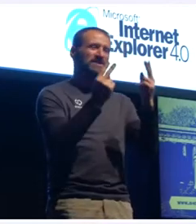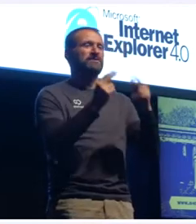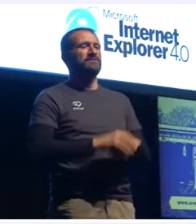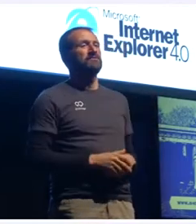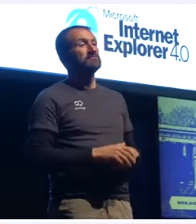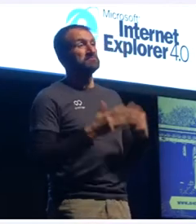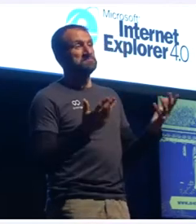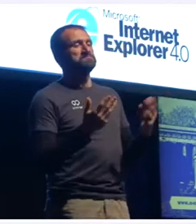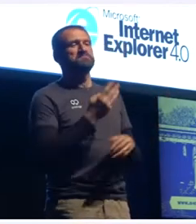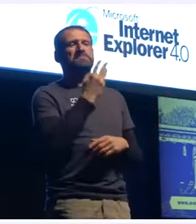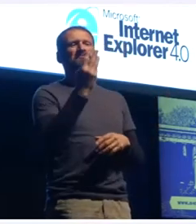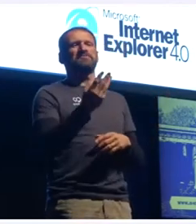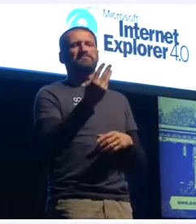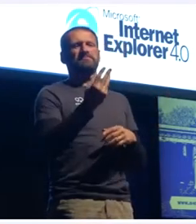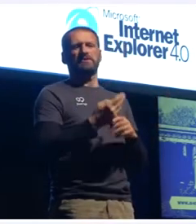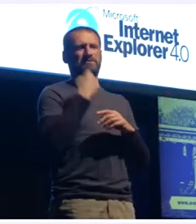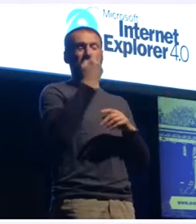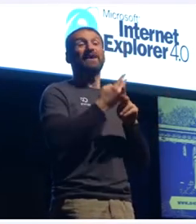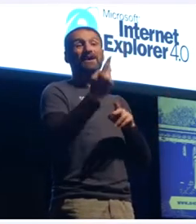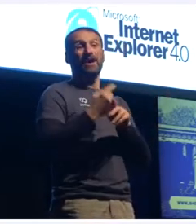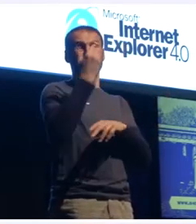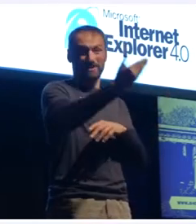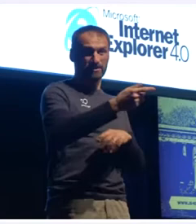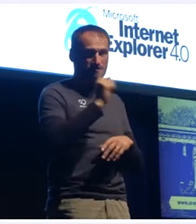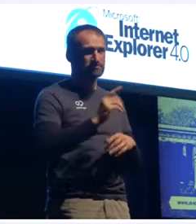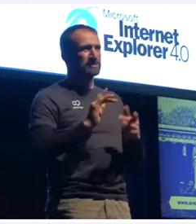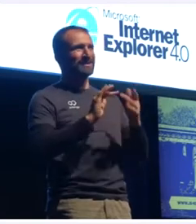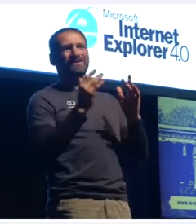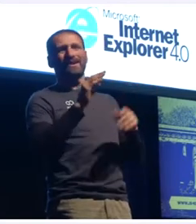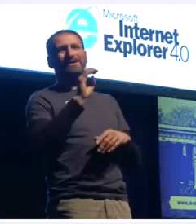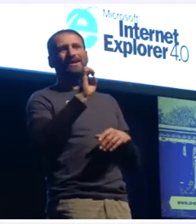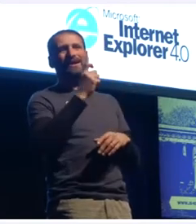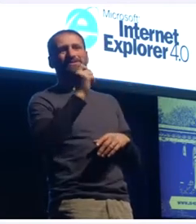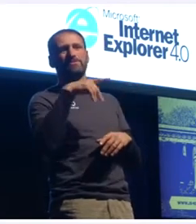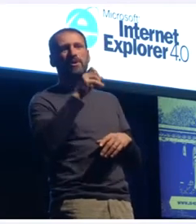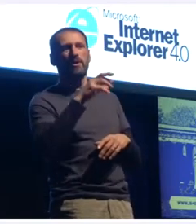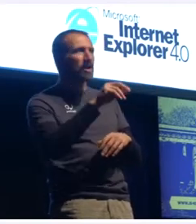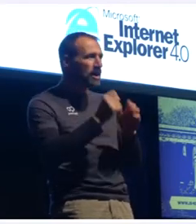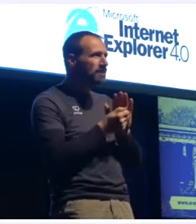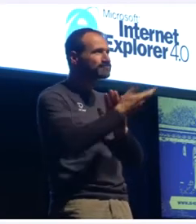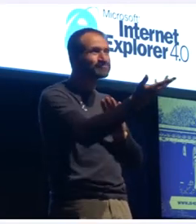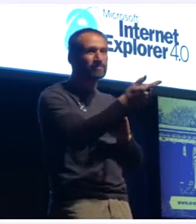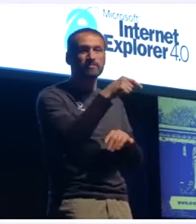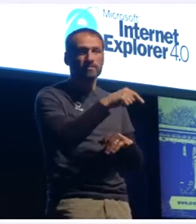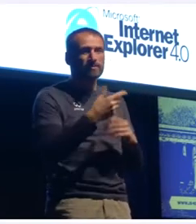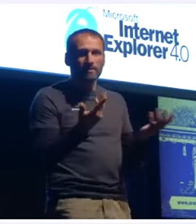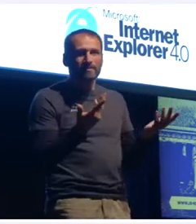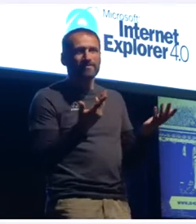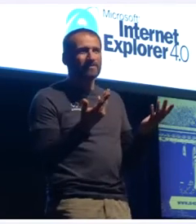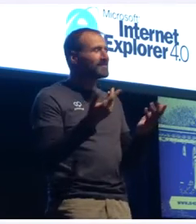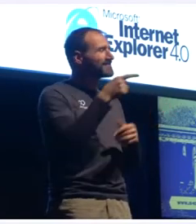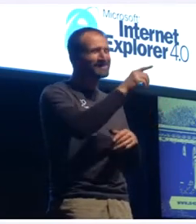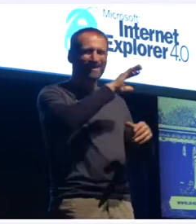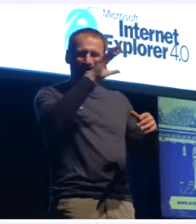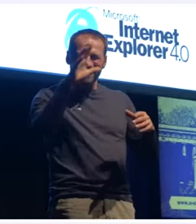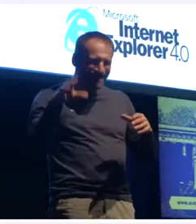Internet Explorer 4 launched. And Internet Explorer 4 had some pretty big concepts in it, because essentially all the talent at Microsoft was like, go do